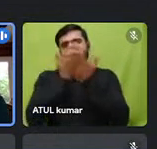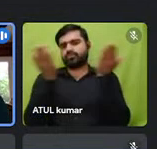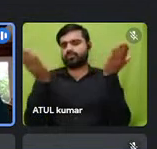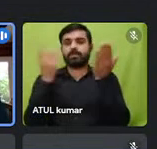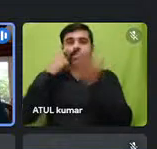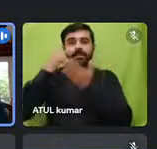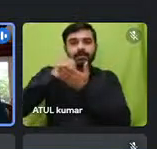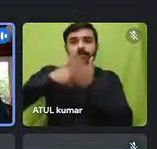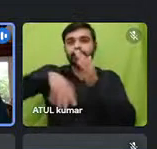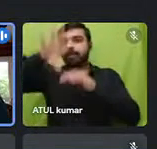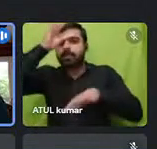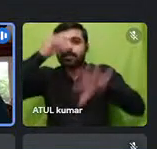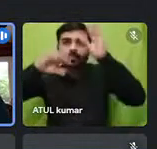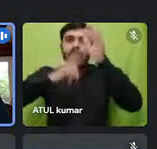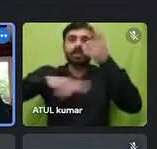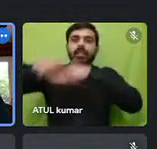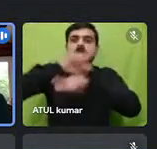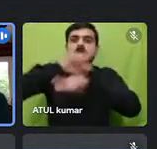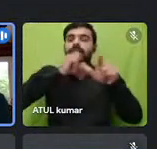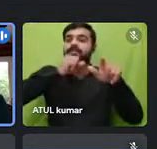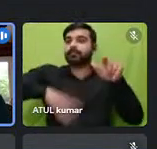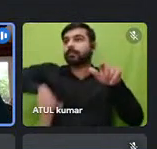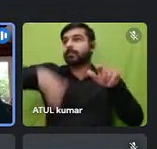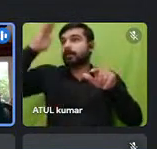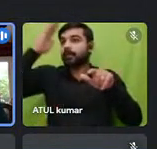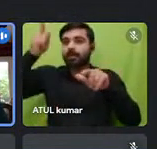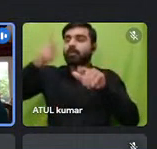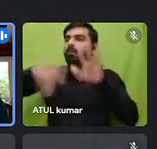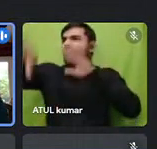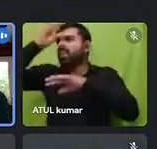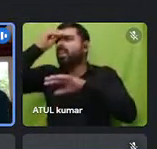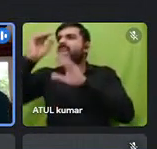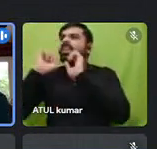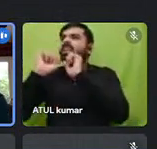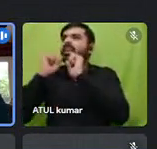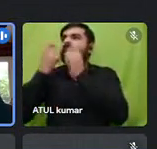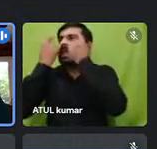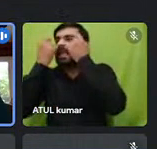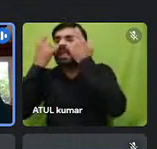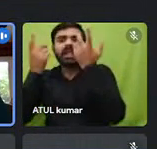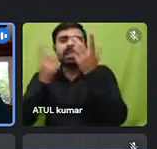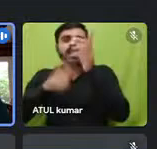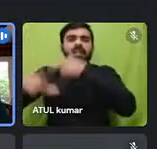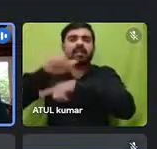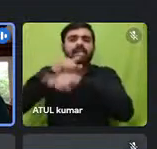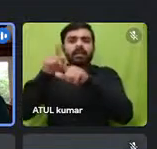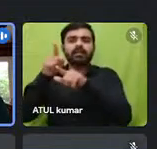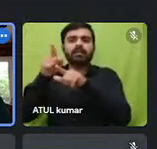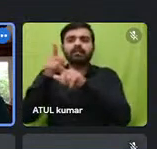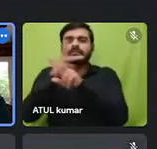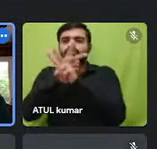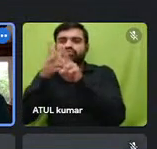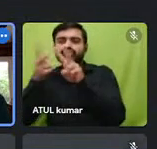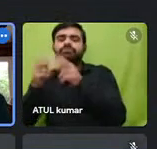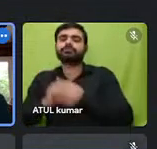try to learn a language as an adult, it's a lot more difficult than trying to learn a language when you're 2 years